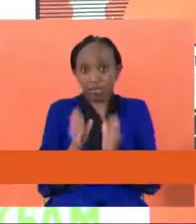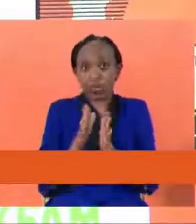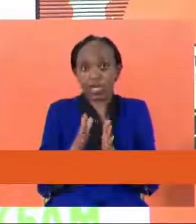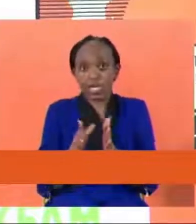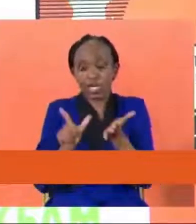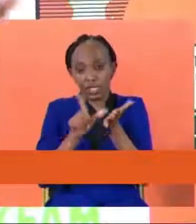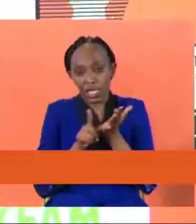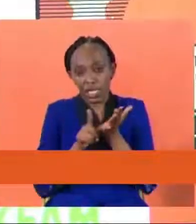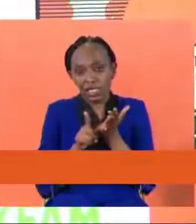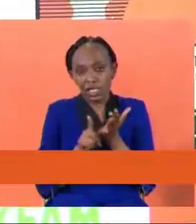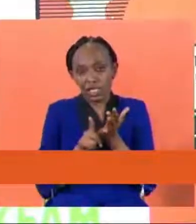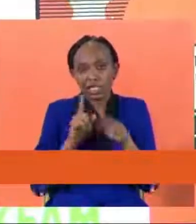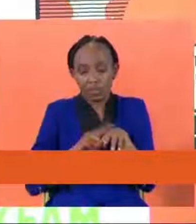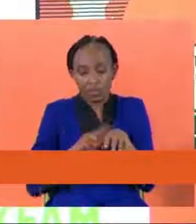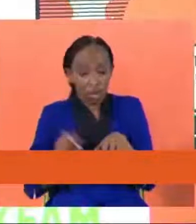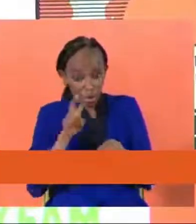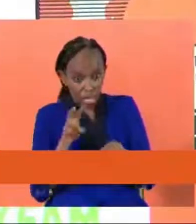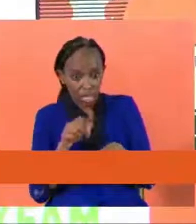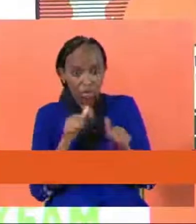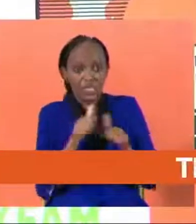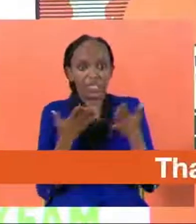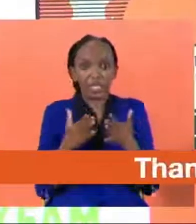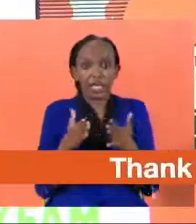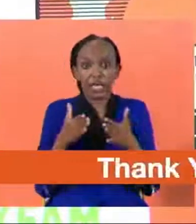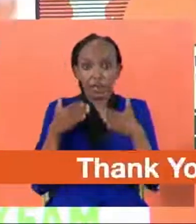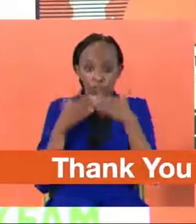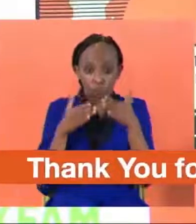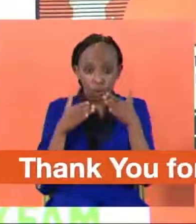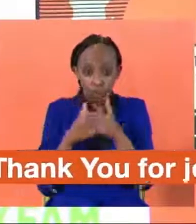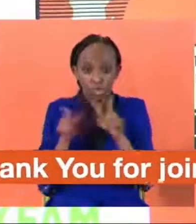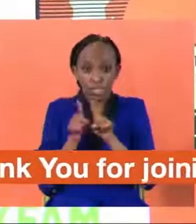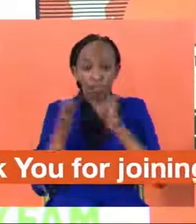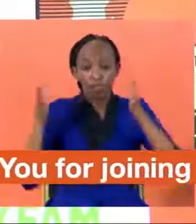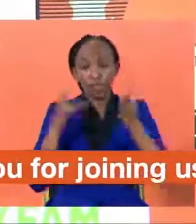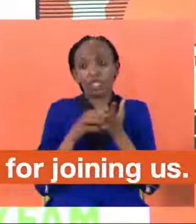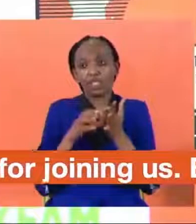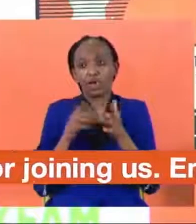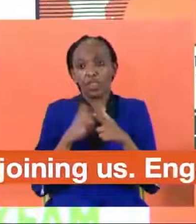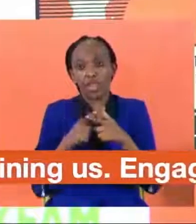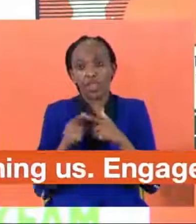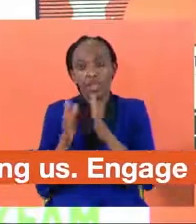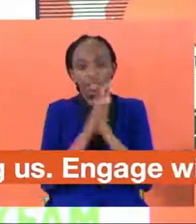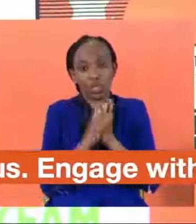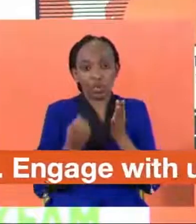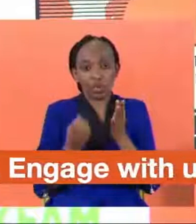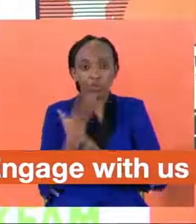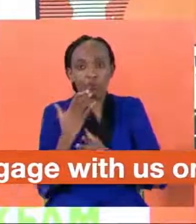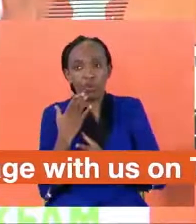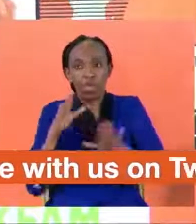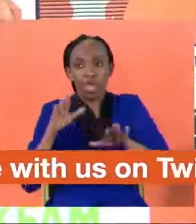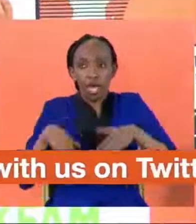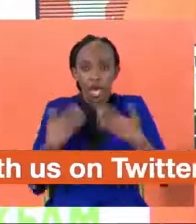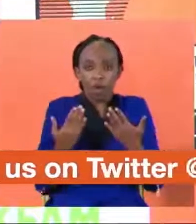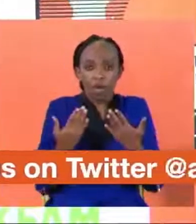debt that we're looking at, which is the obstacle or the monster. But then the story that you're really bringing out is how